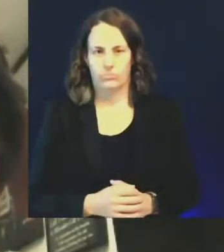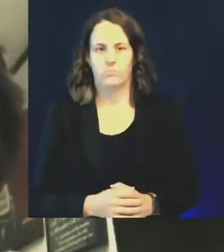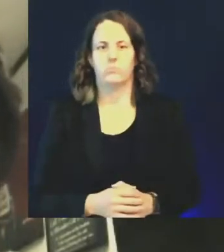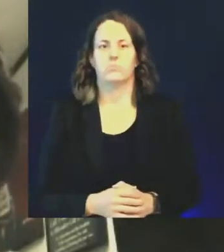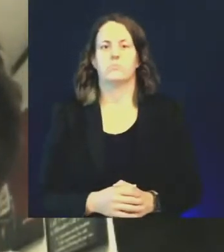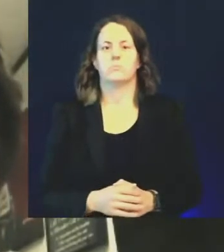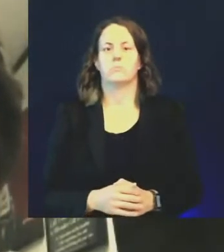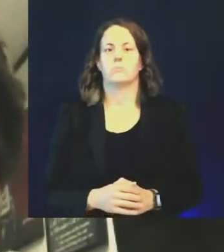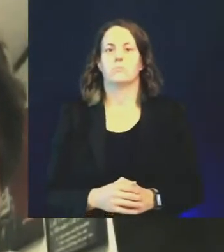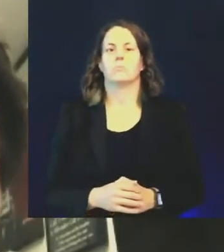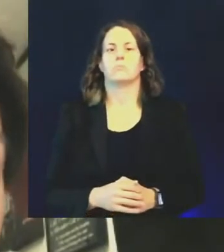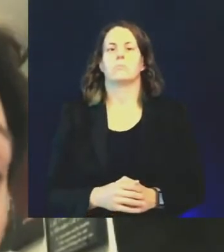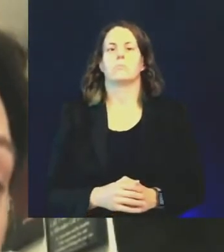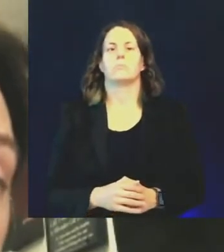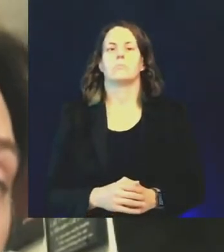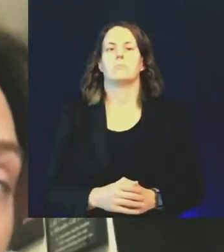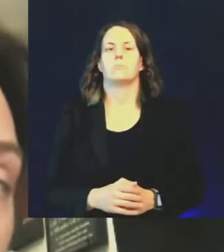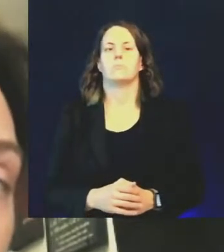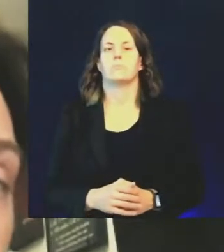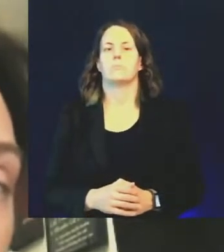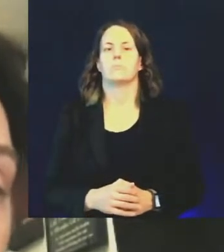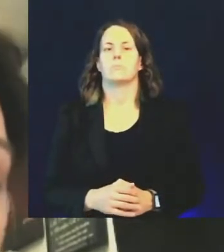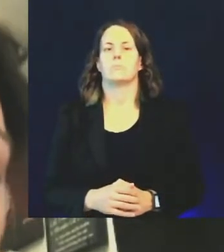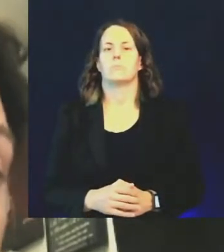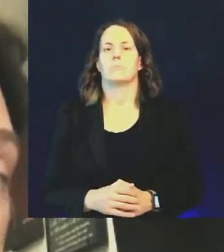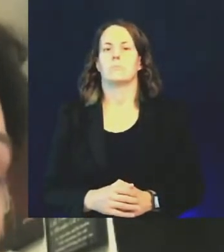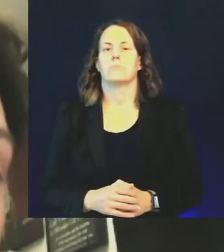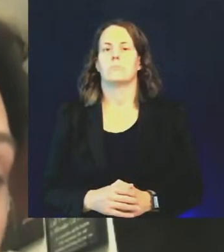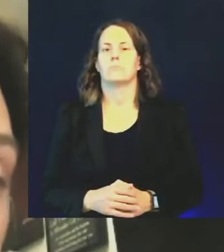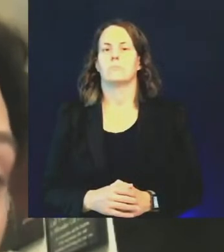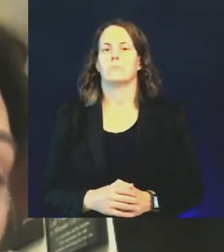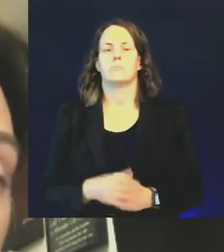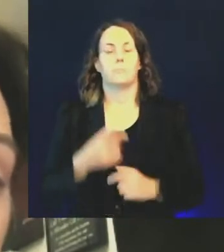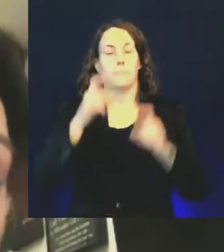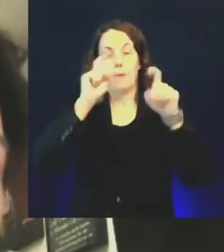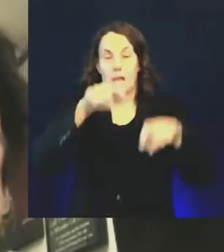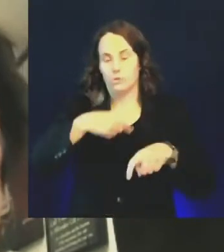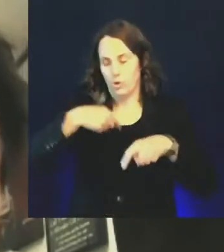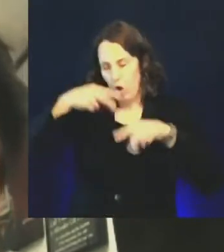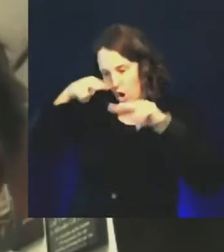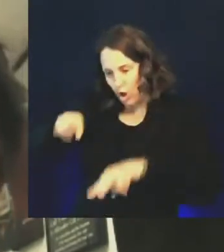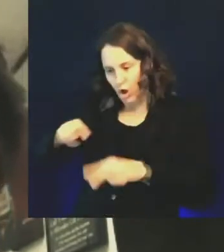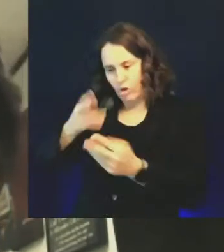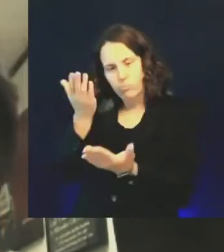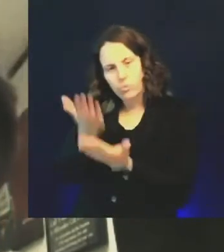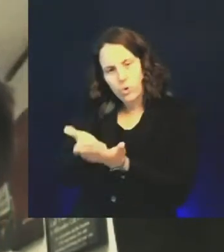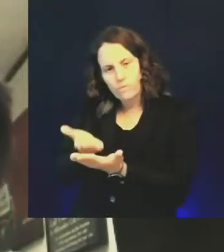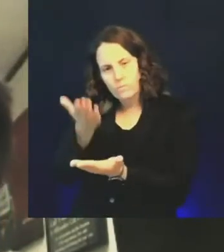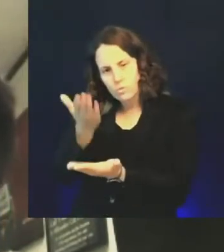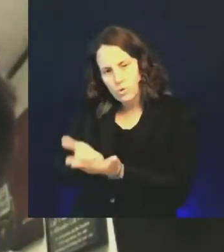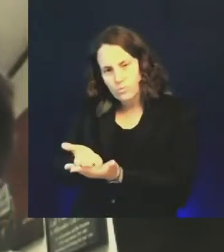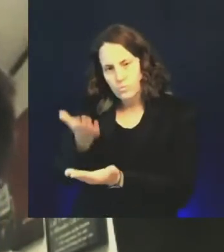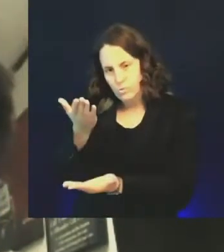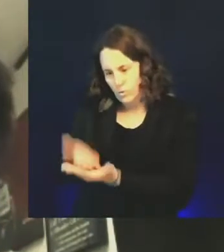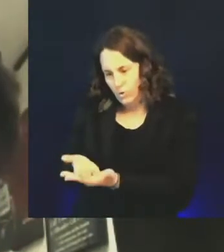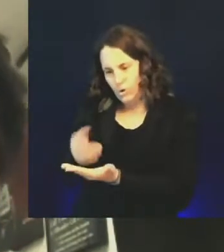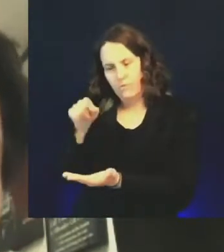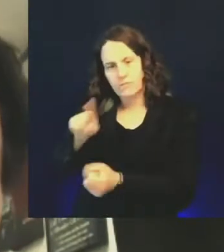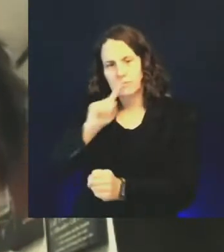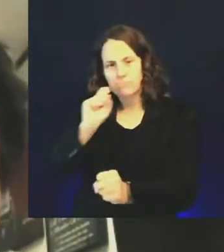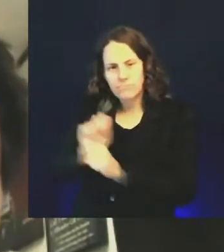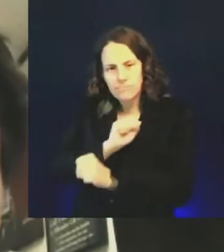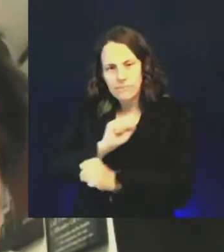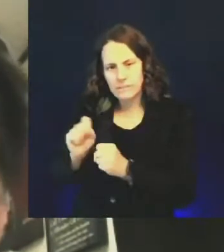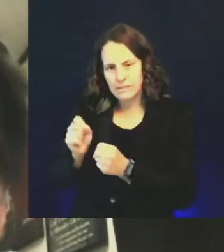on what has been shown to be important. And I don't foresee, and it wouldn't be appropriate, in my opinion, to recommend anyone get a booster